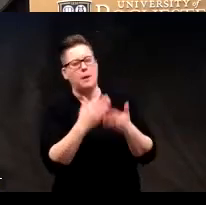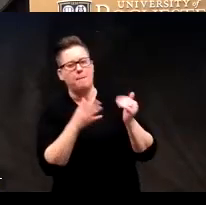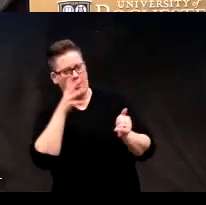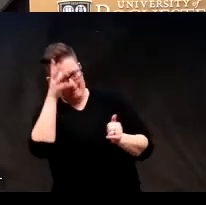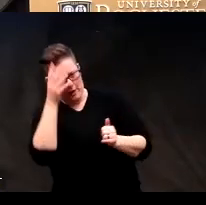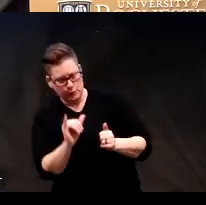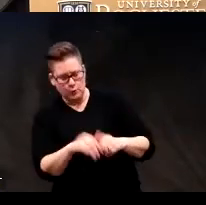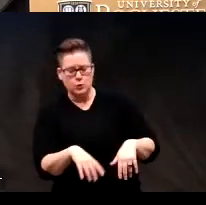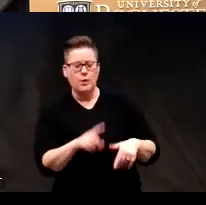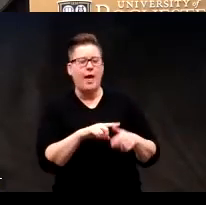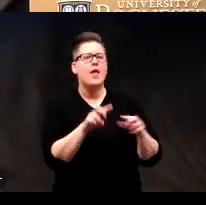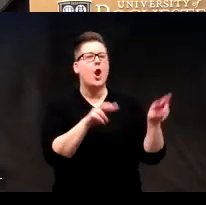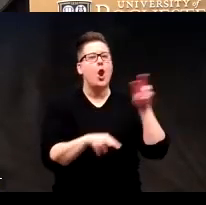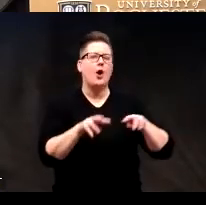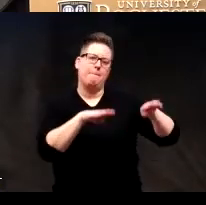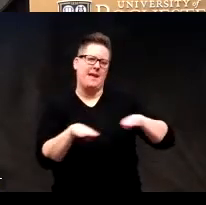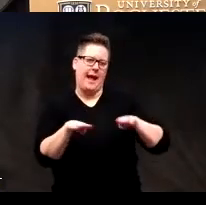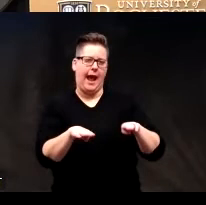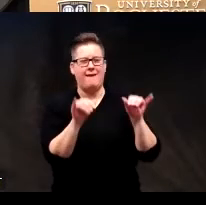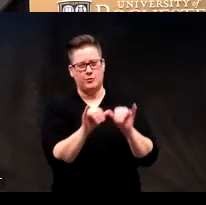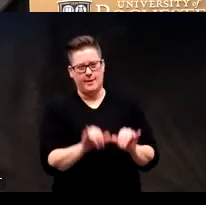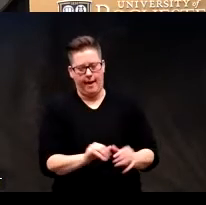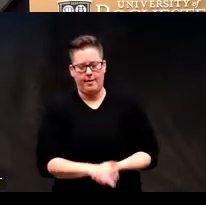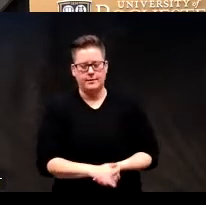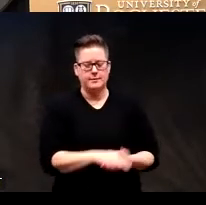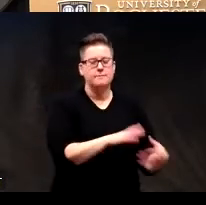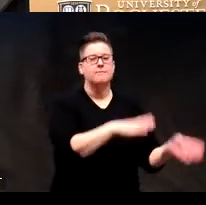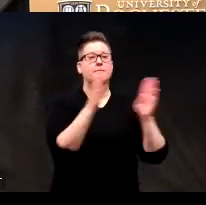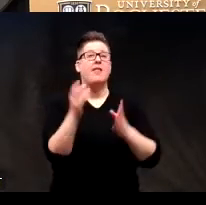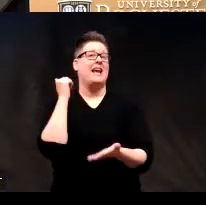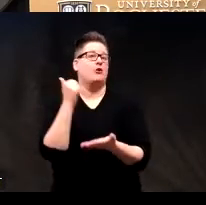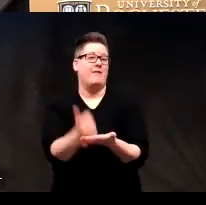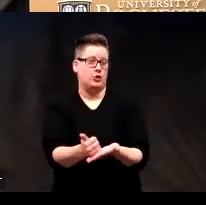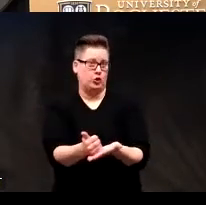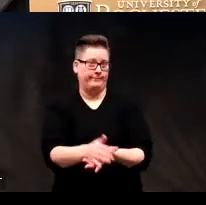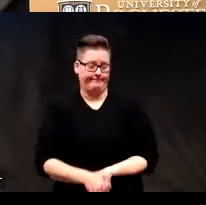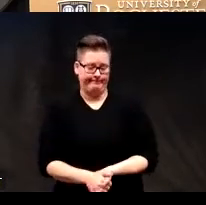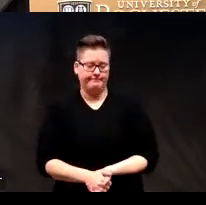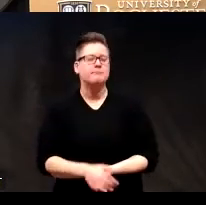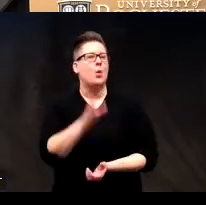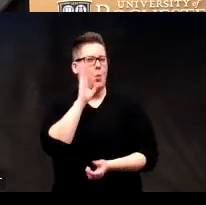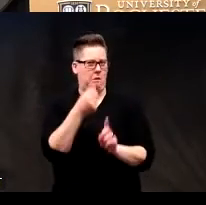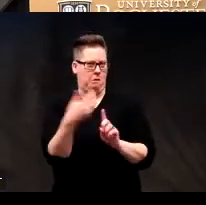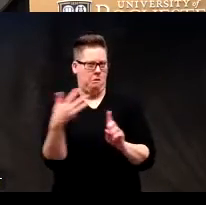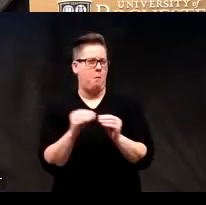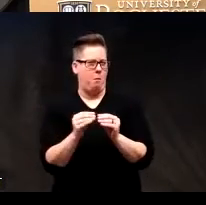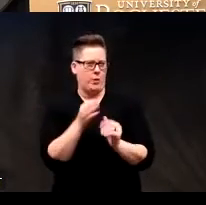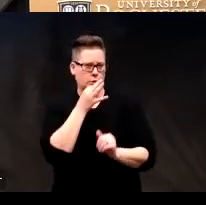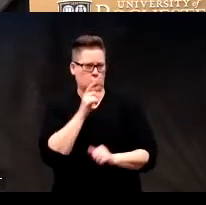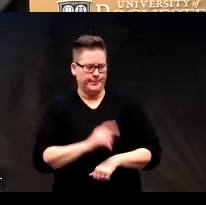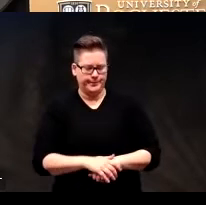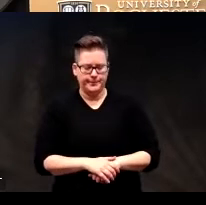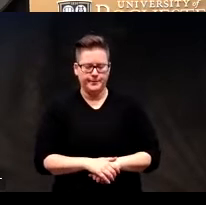And then we look at some behavioral scales. Then we do an intervention, which I'll say a little bit about in a